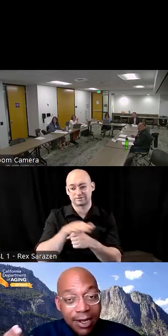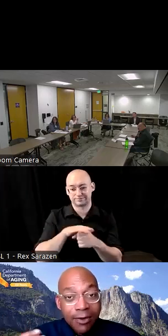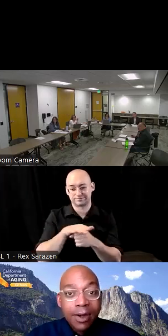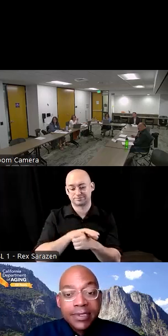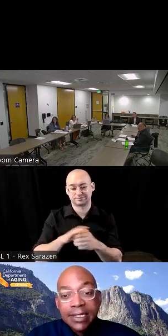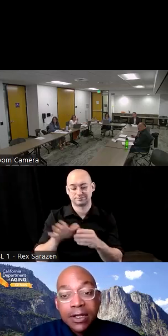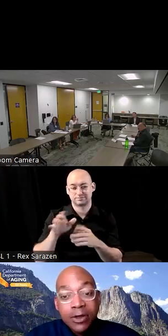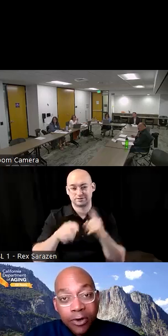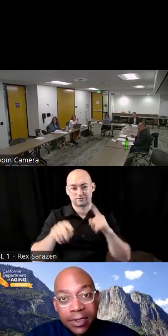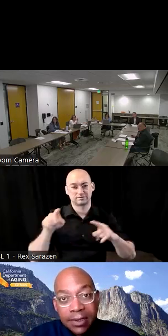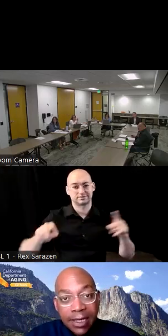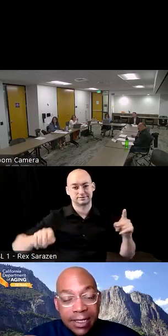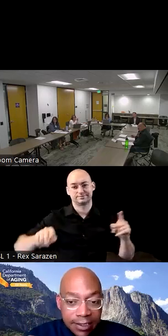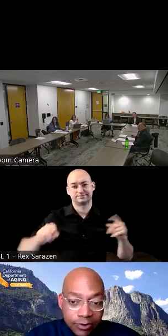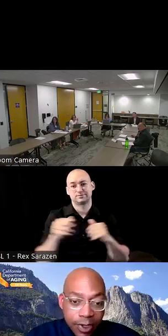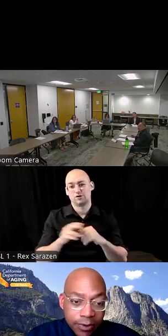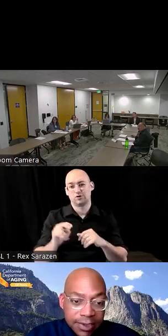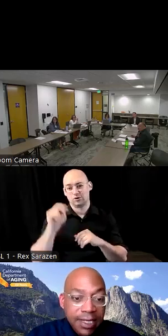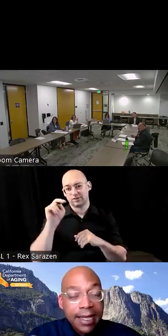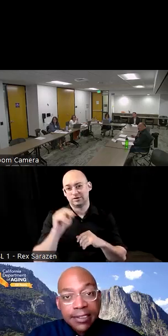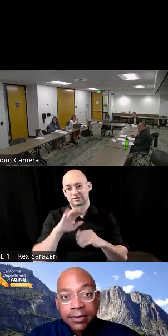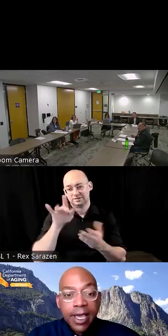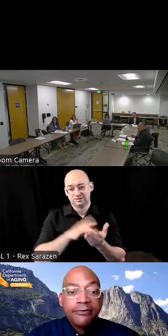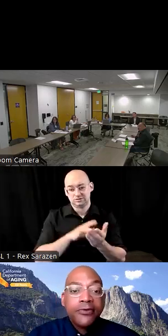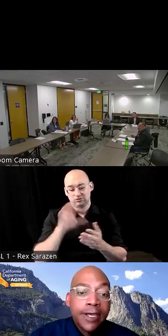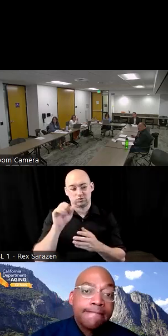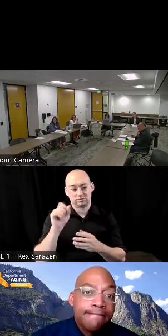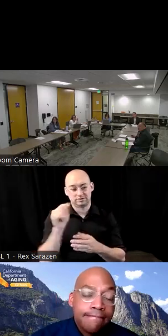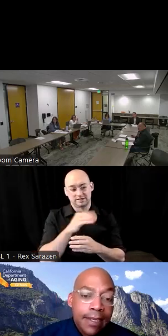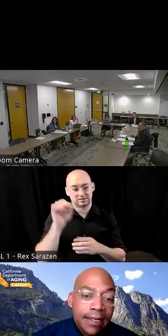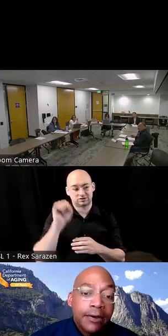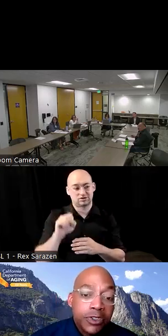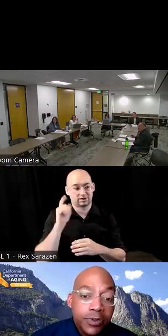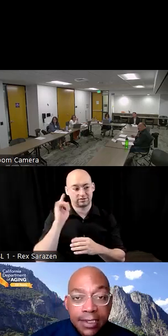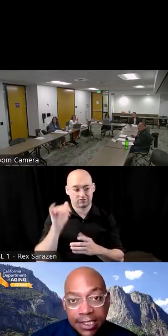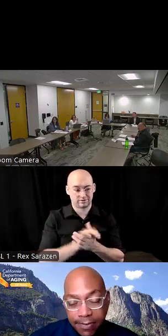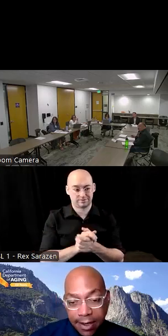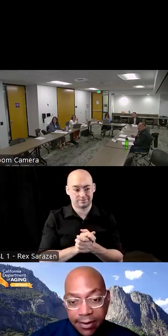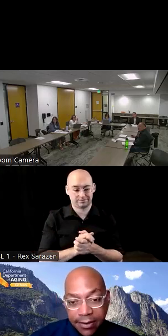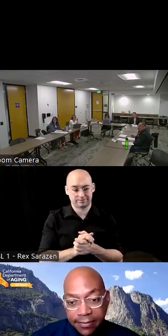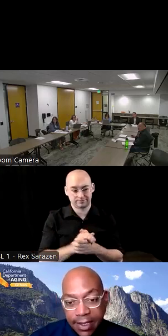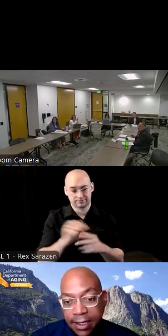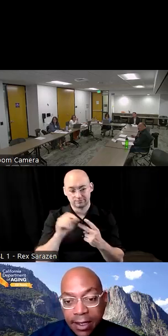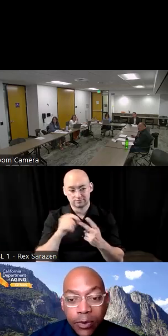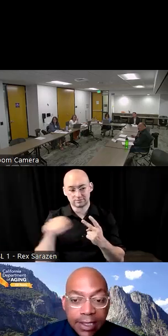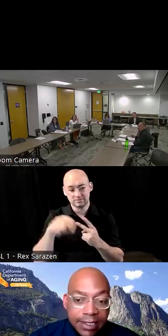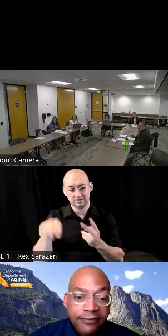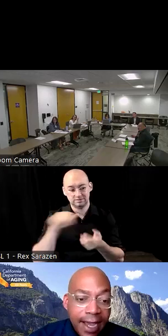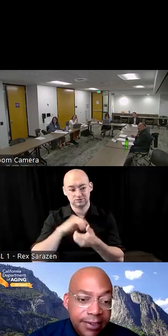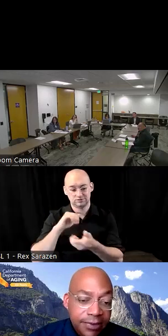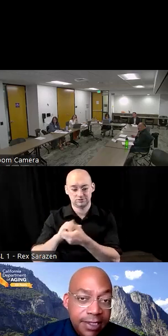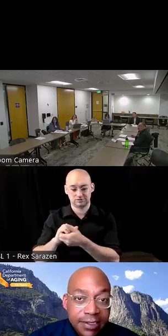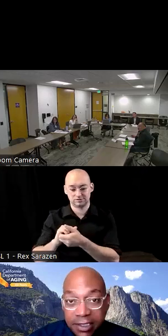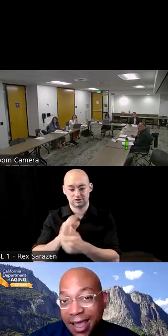diversity, representing Northern, Central Coast, and Southern California. Now, in choosing these partners, we looked